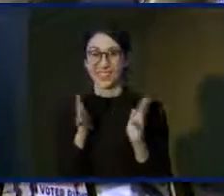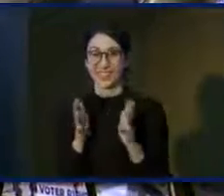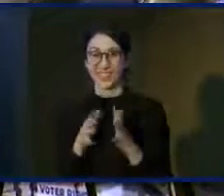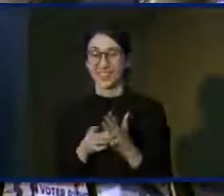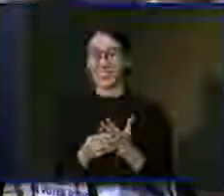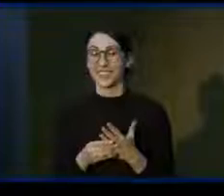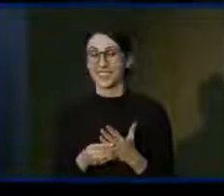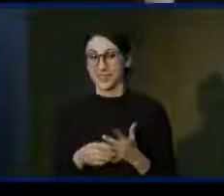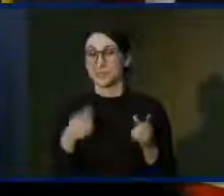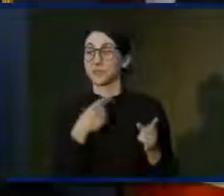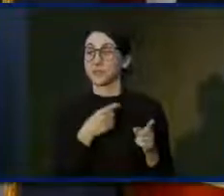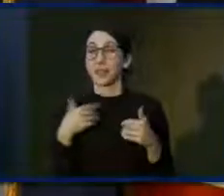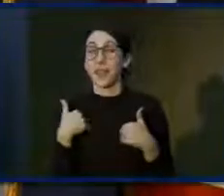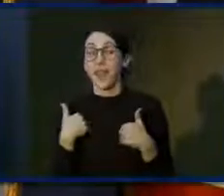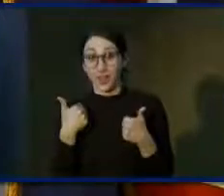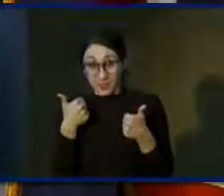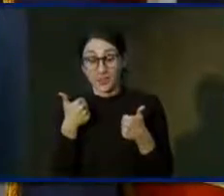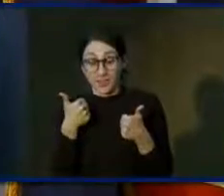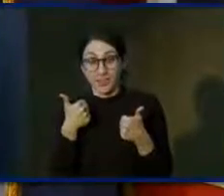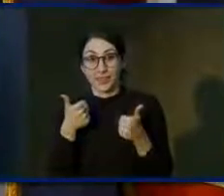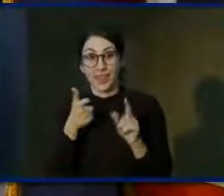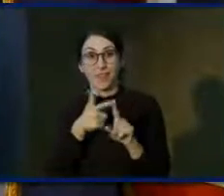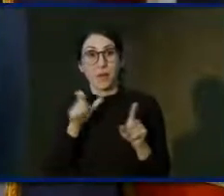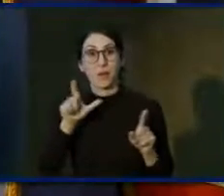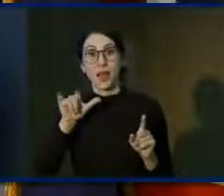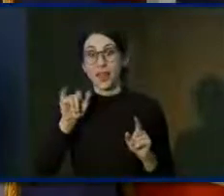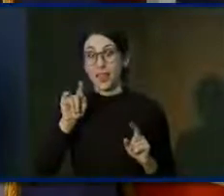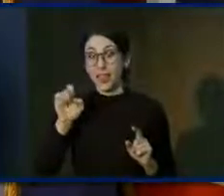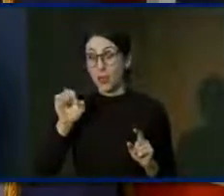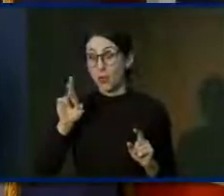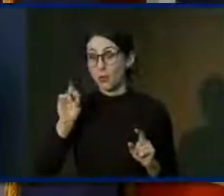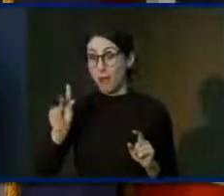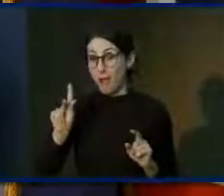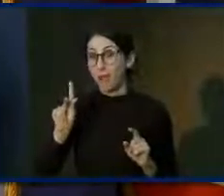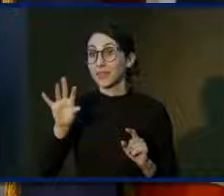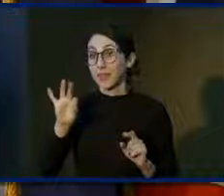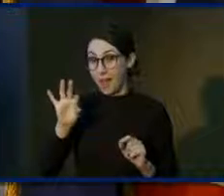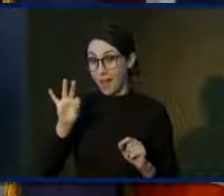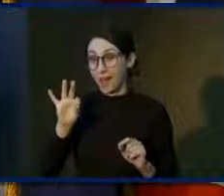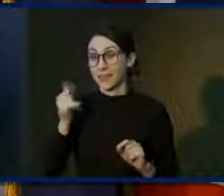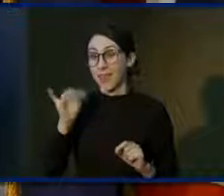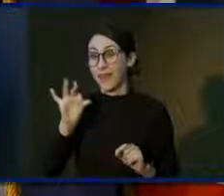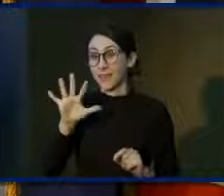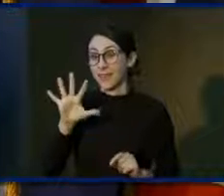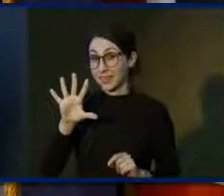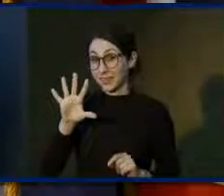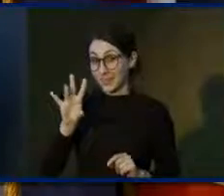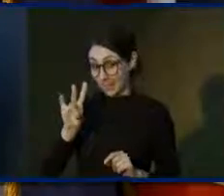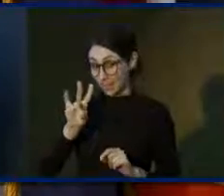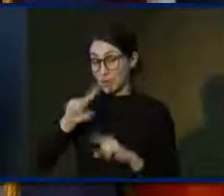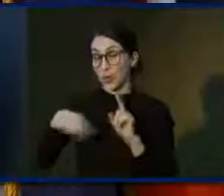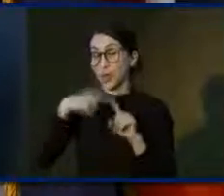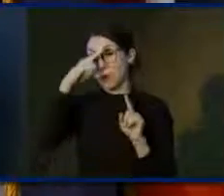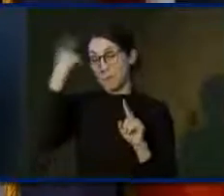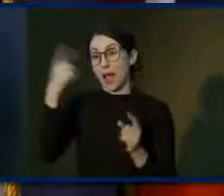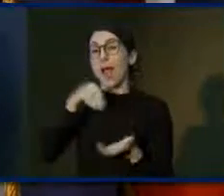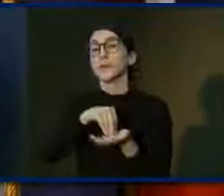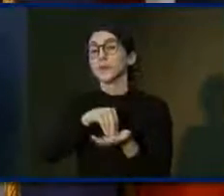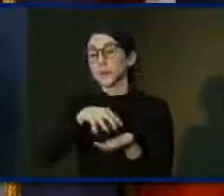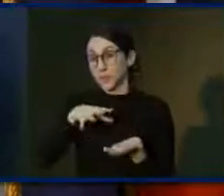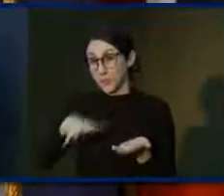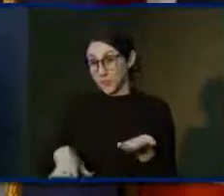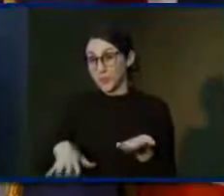She was the youngest of the Little Rock Nine group. In 1957, were black students they were the first black students